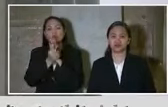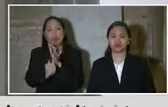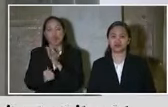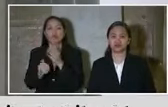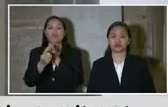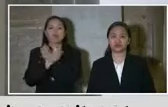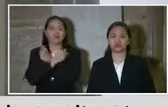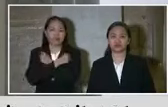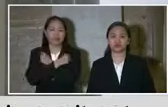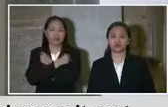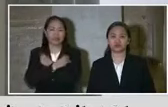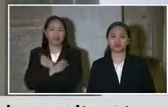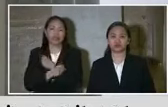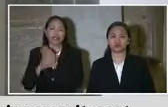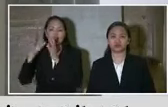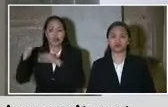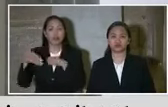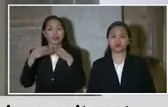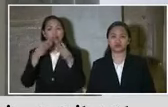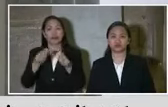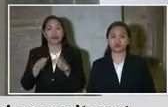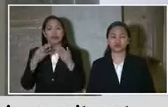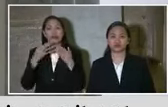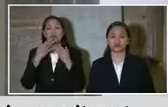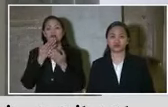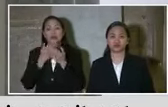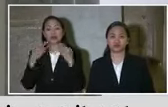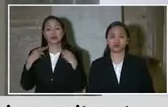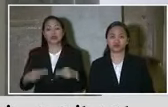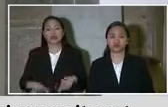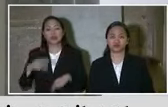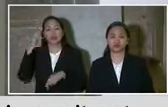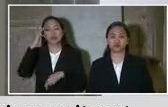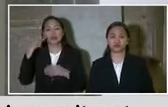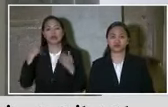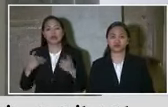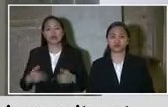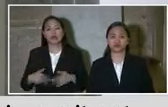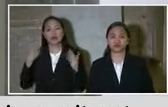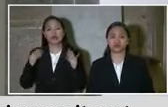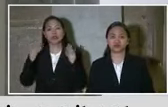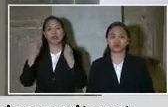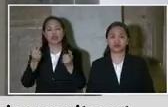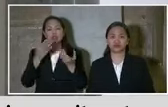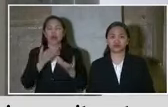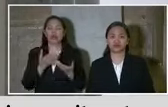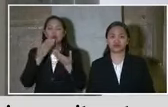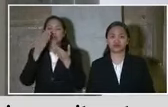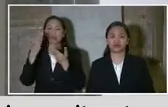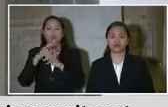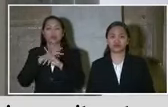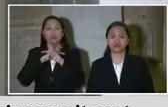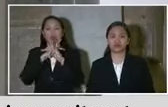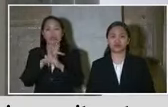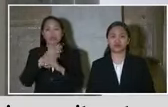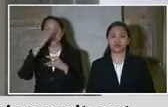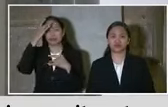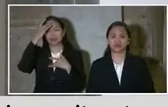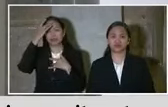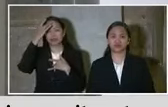compassion. Grant them health in mind and body, strength in their commitment, protection from the